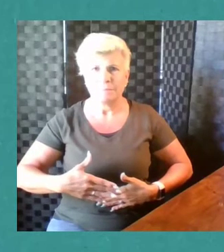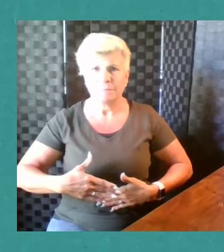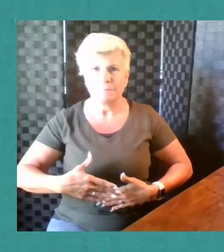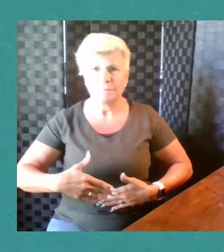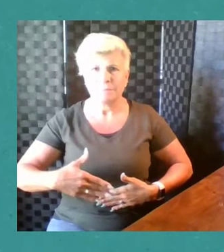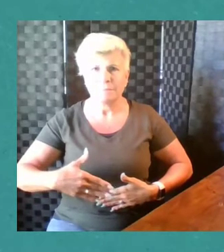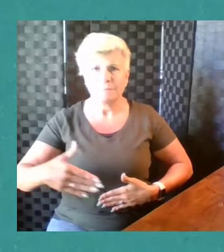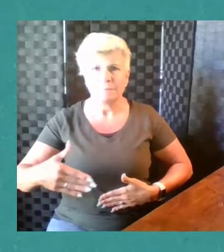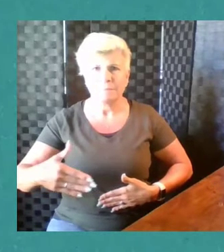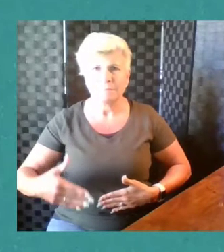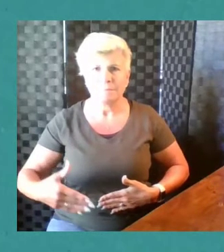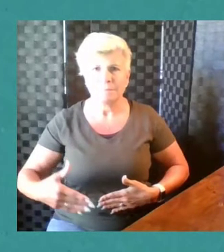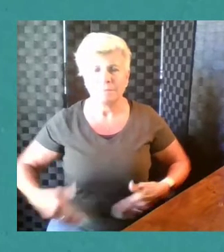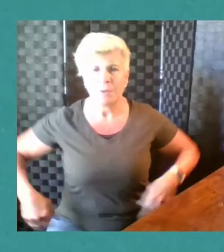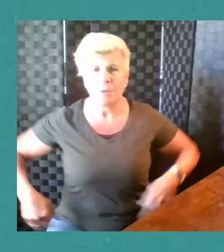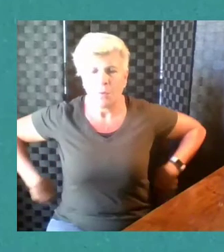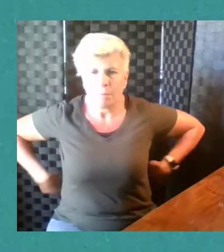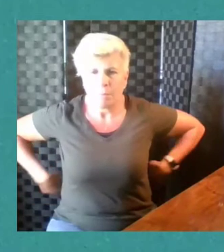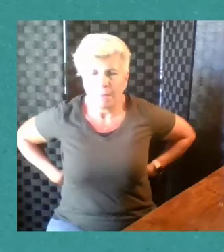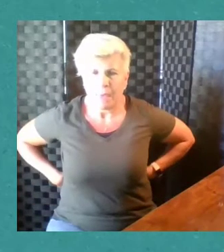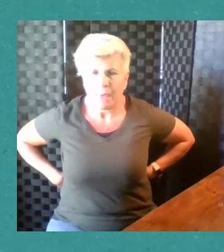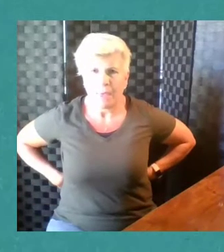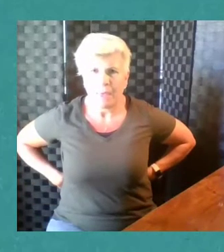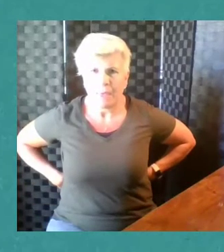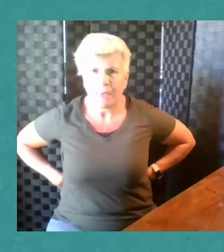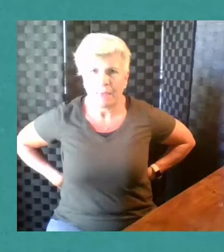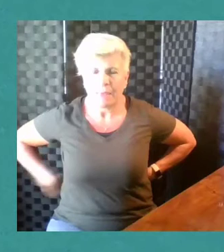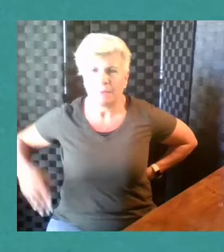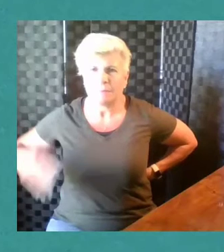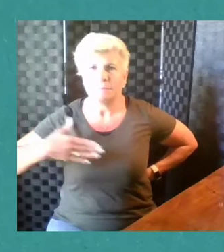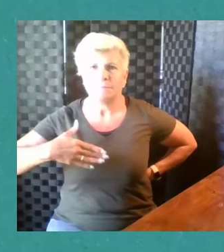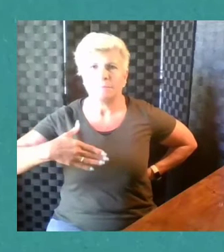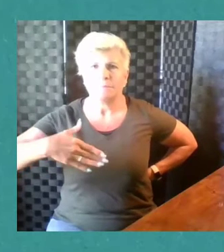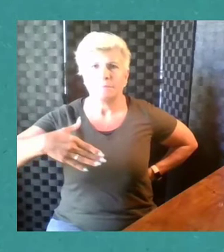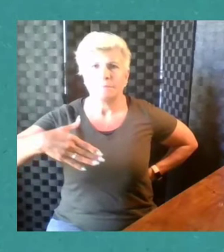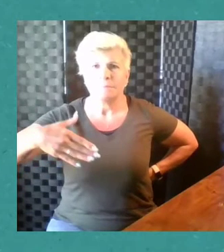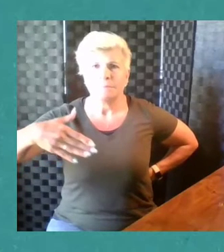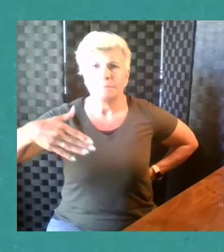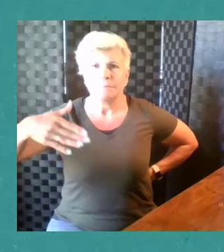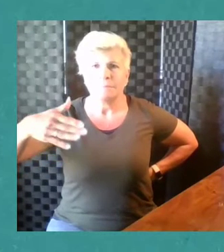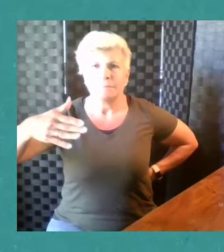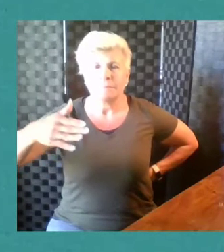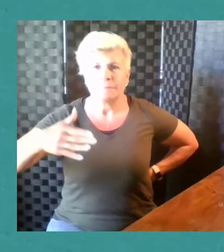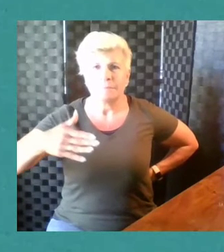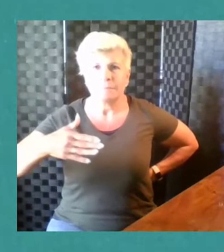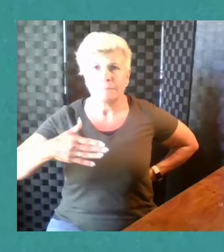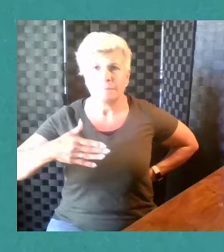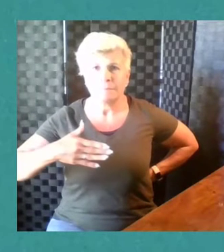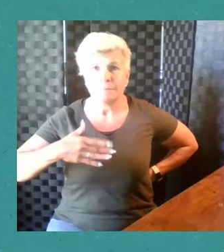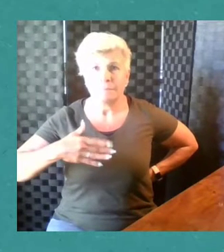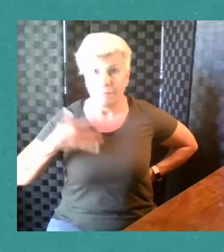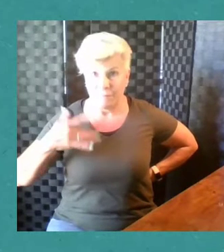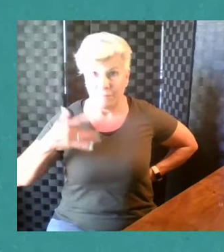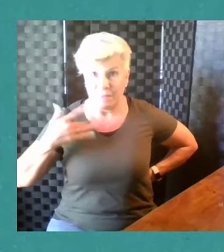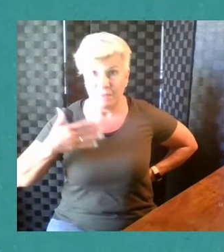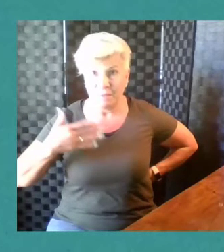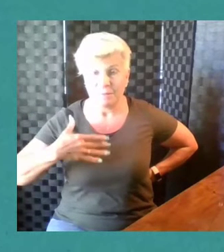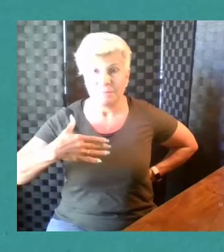Bring your hands around to your back. Breath might be moving there. Feel that?